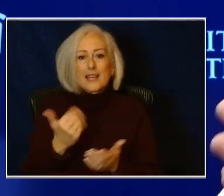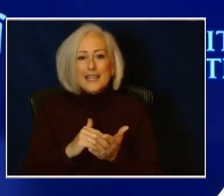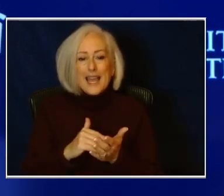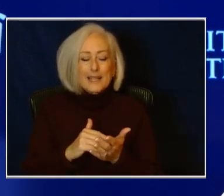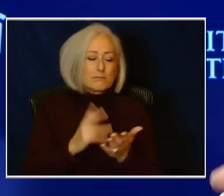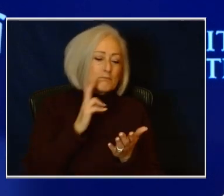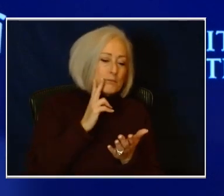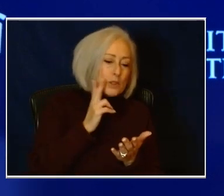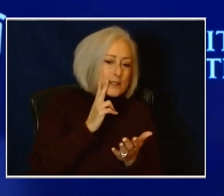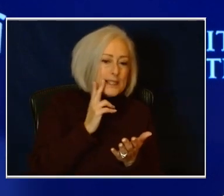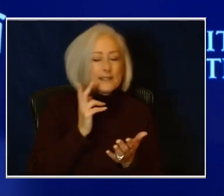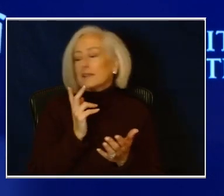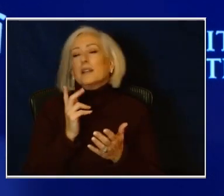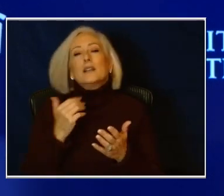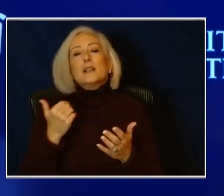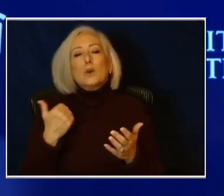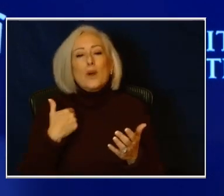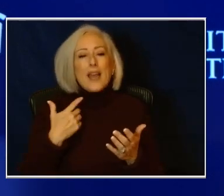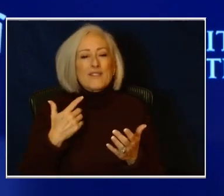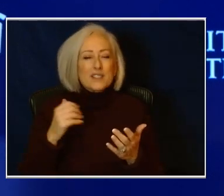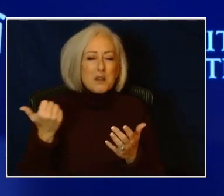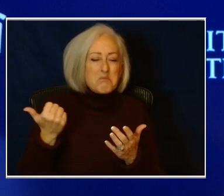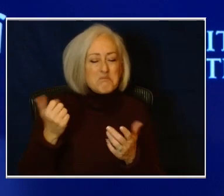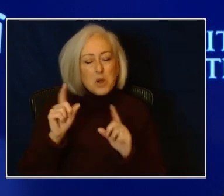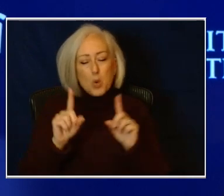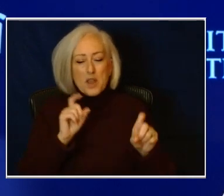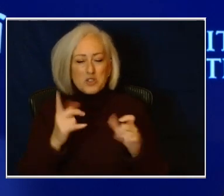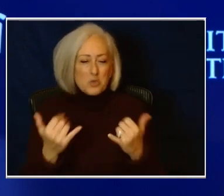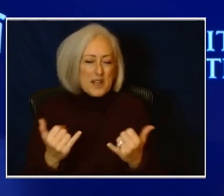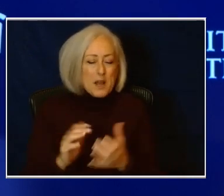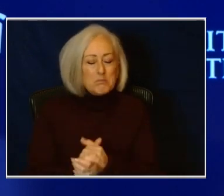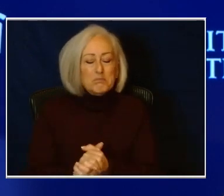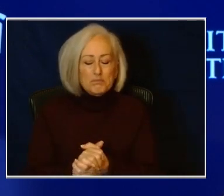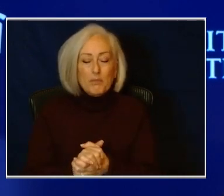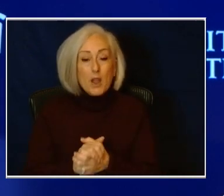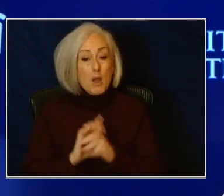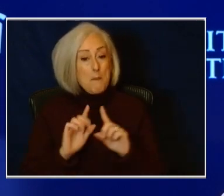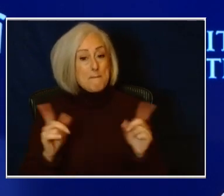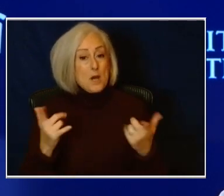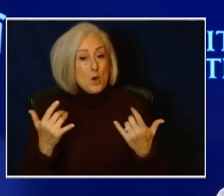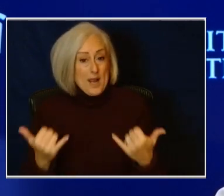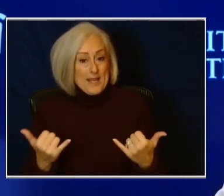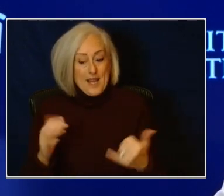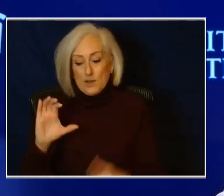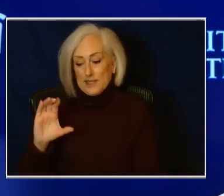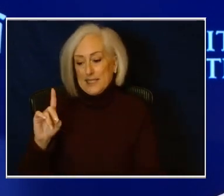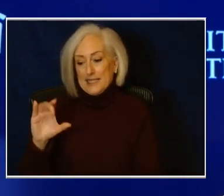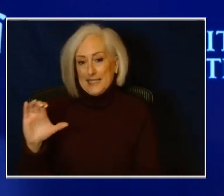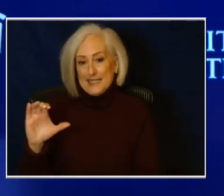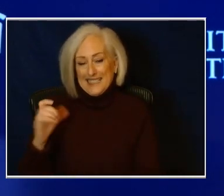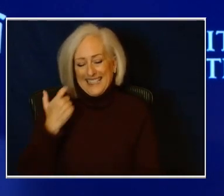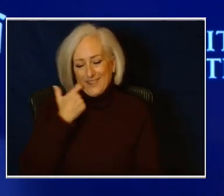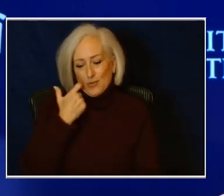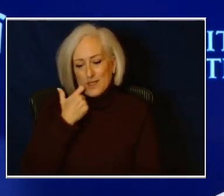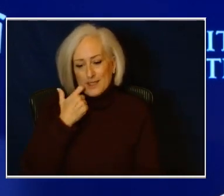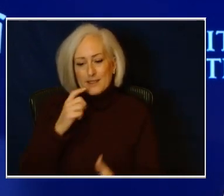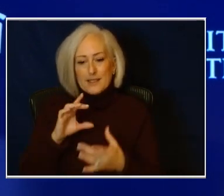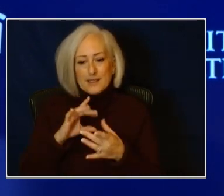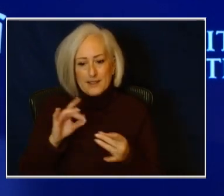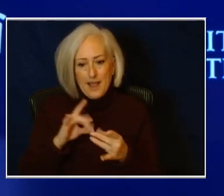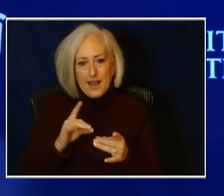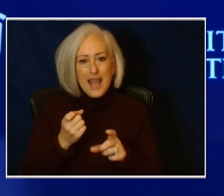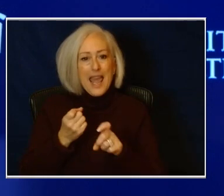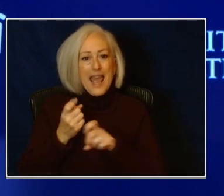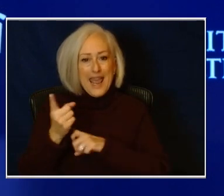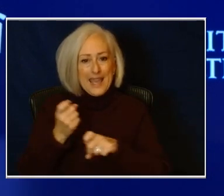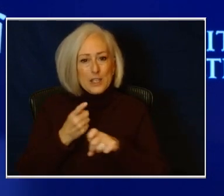think there's some loose questions out there. But right now, it's going to, the last time the CDC really talked about it was looking at an annual booster. I wouldn't